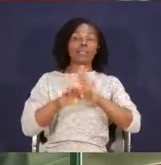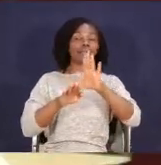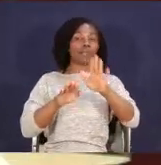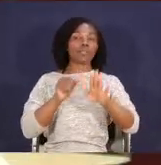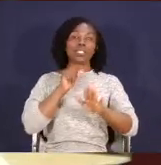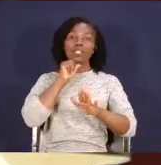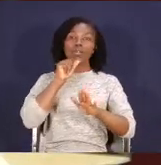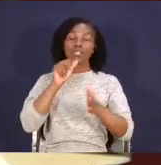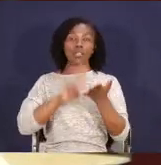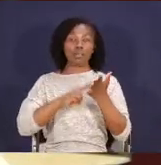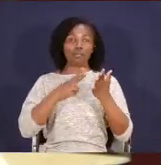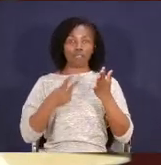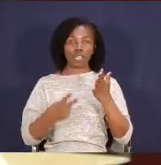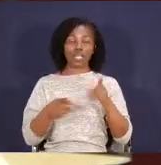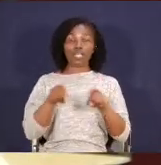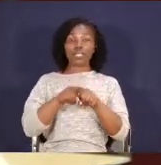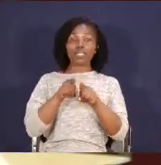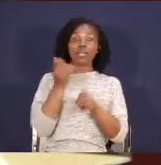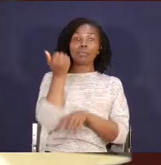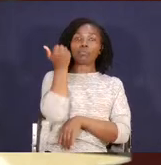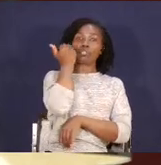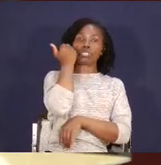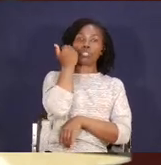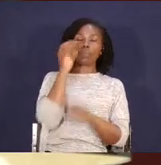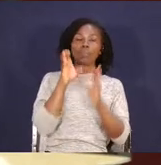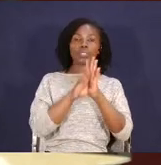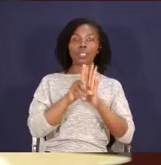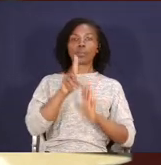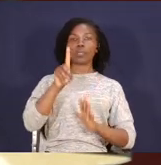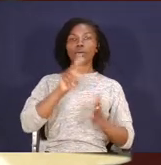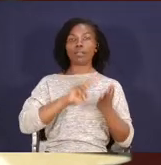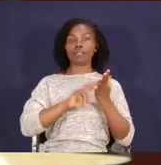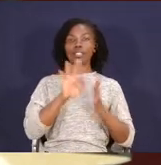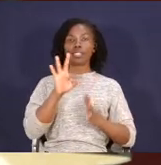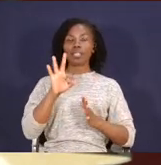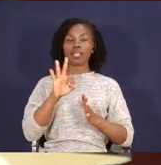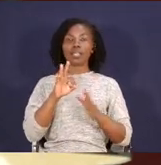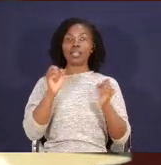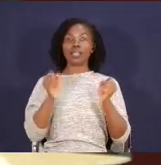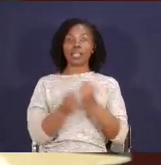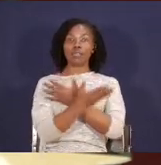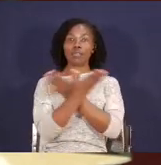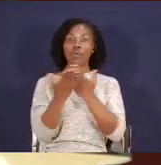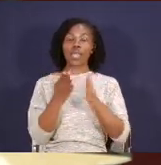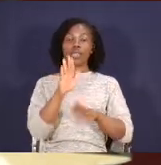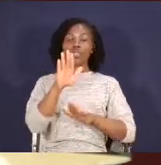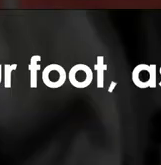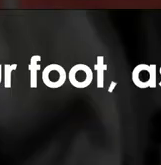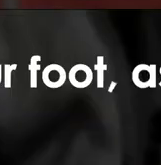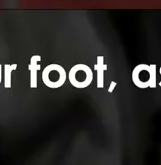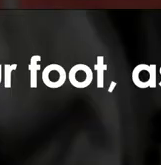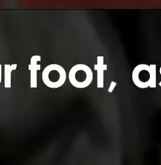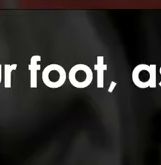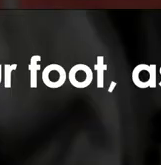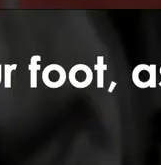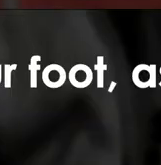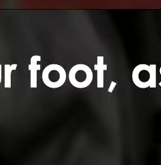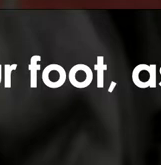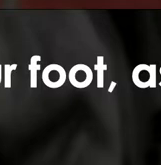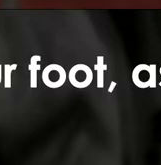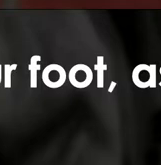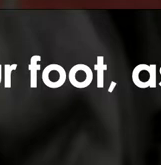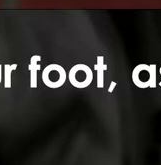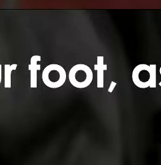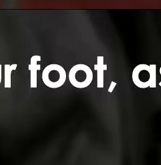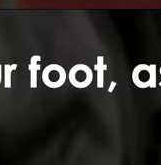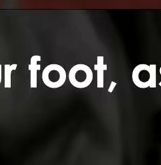every step. In fact, Joshua 1:3 says, everywhere you step, I've done what? I've given to you. Be courageous, young generation of Africa, and I thank God